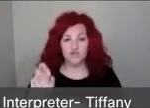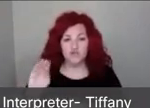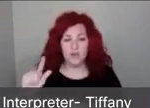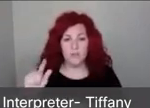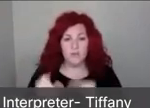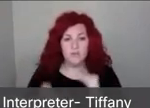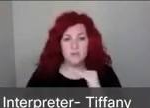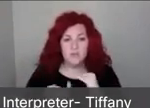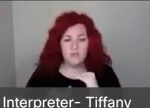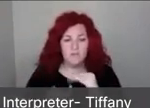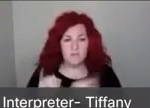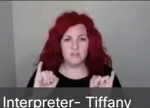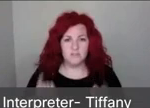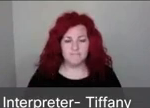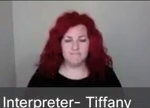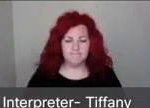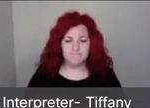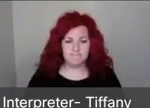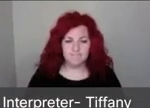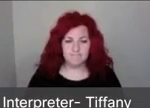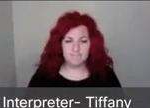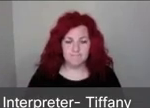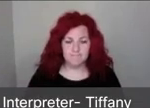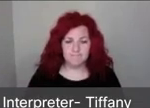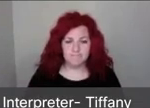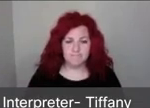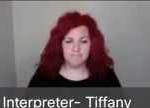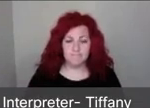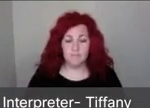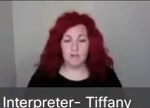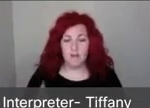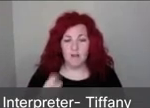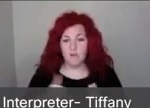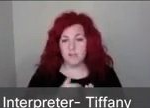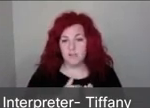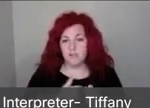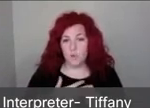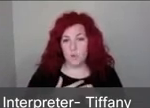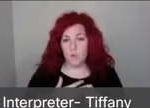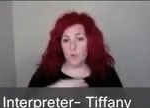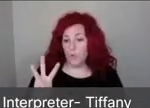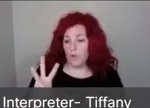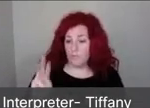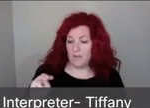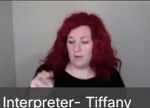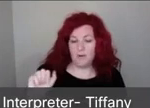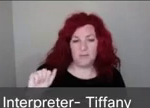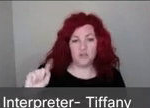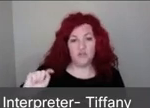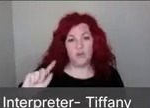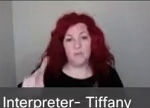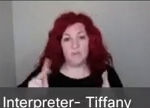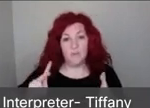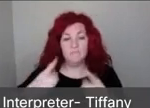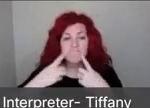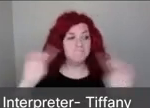sovereignty. It allows us as White Mountain Apache people to successfully manage our nation, because